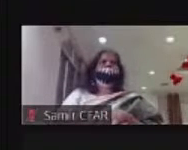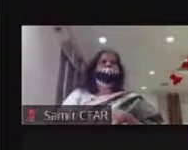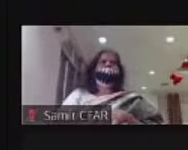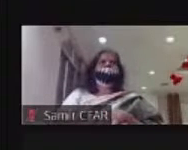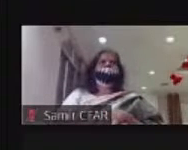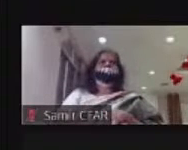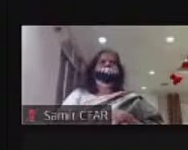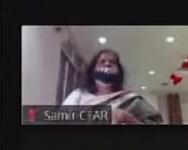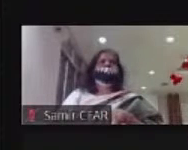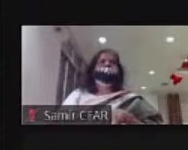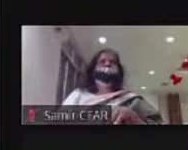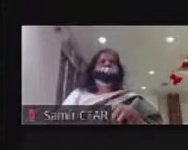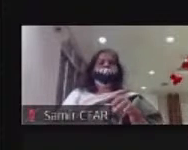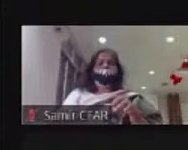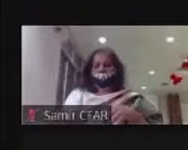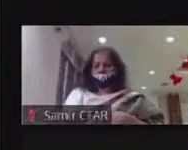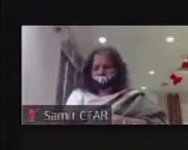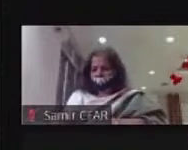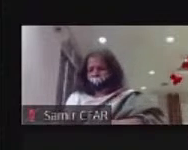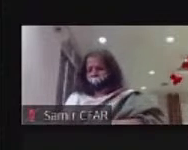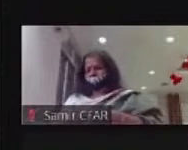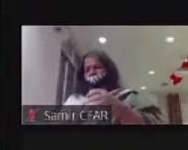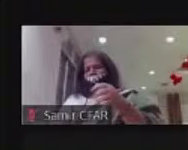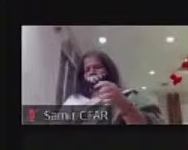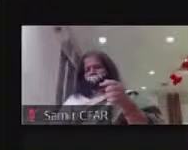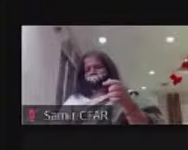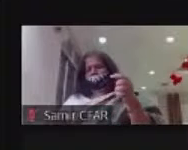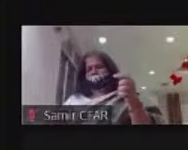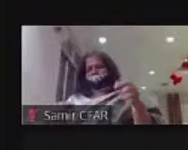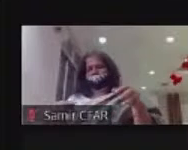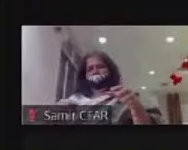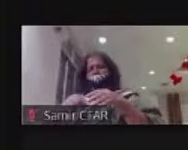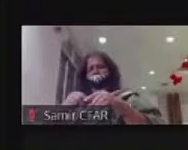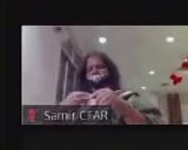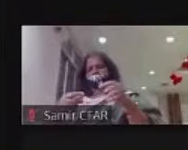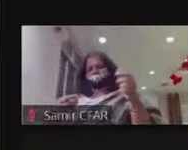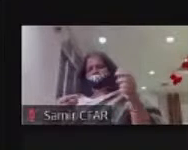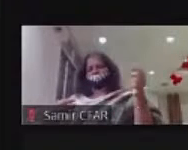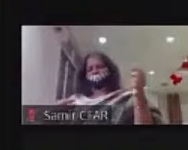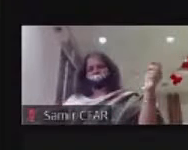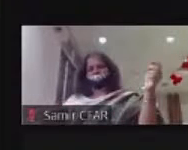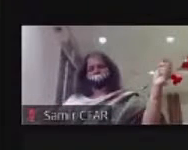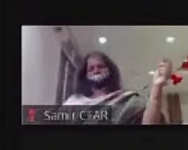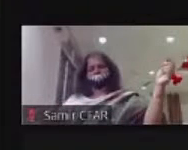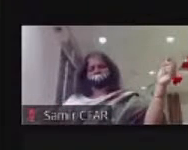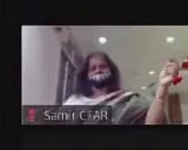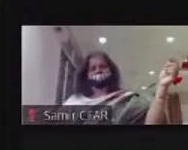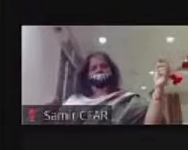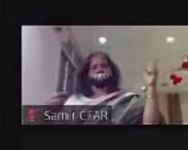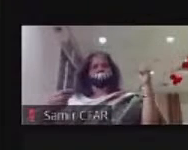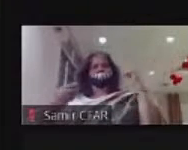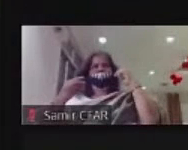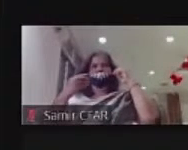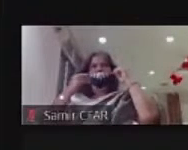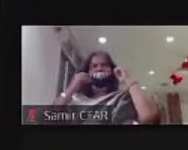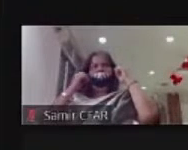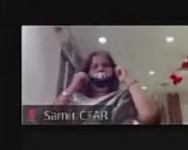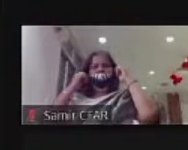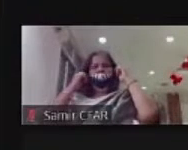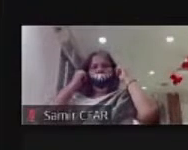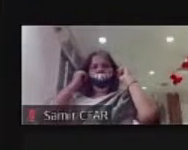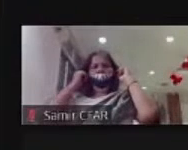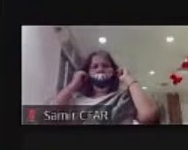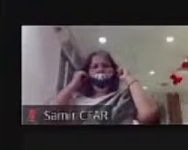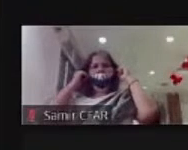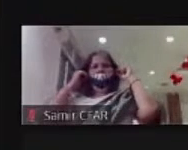especially people from the community who are people who are also from people with a disabled background,